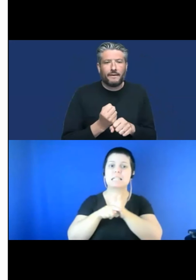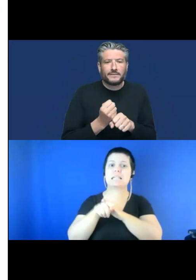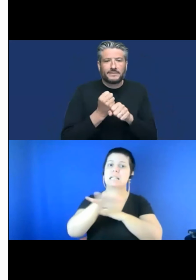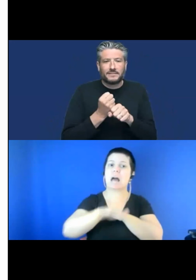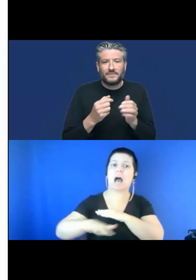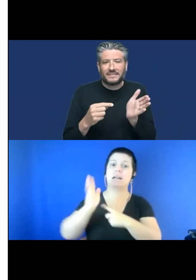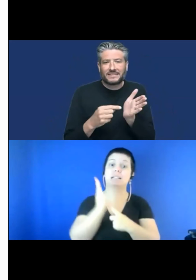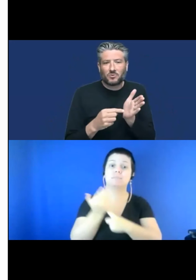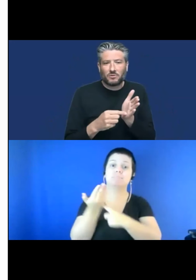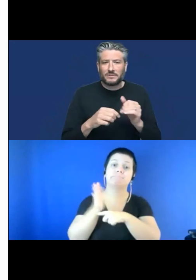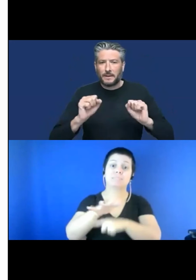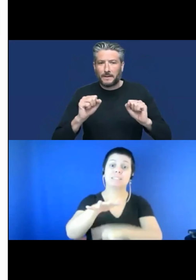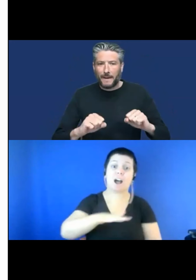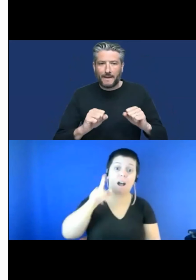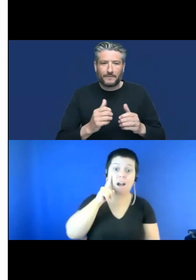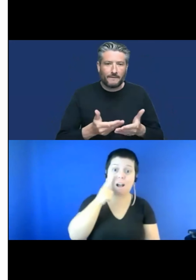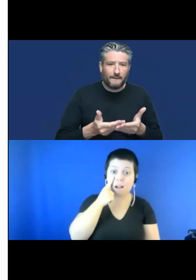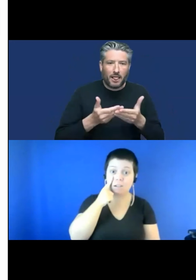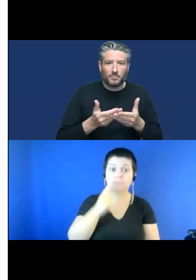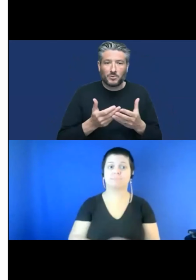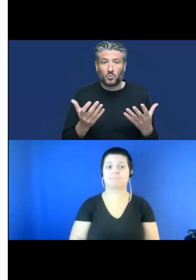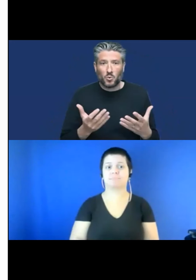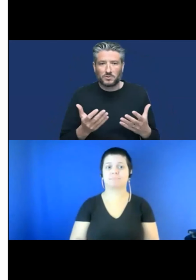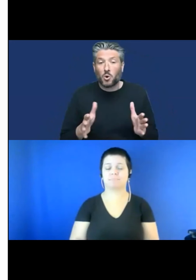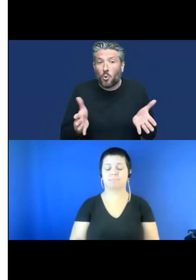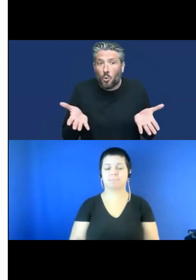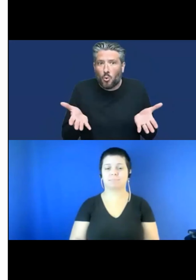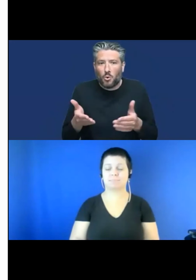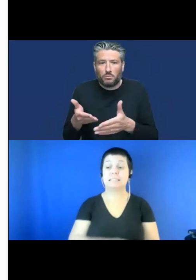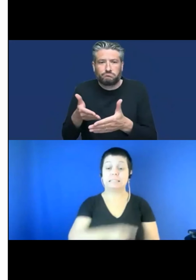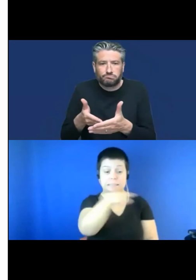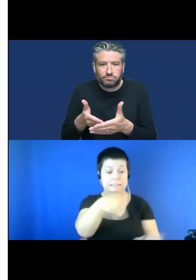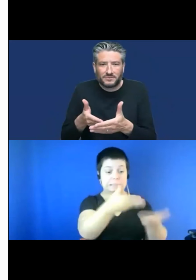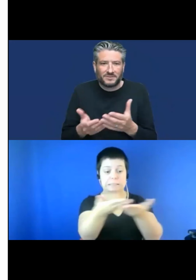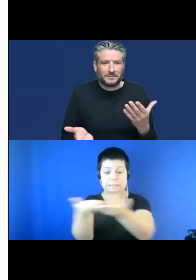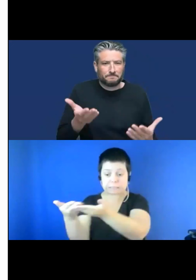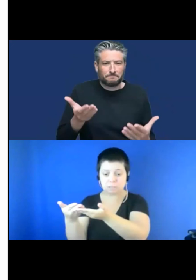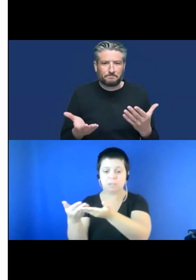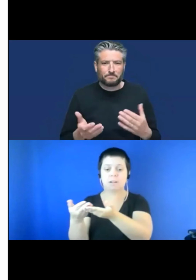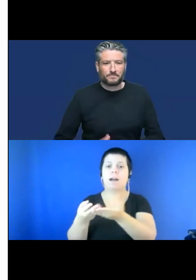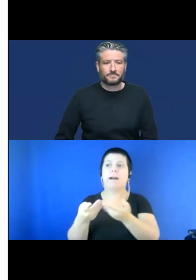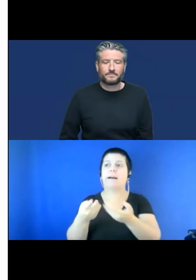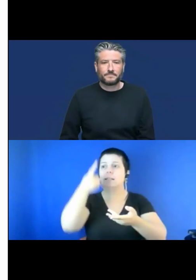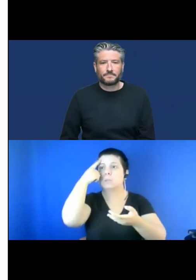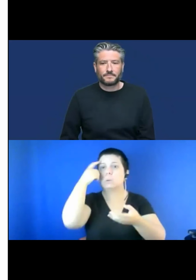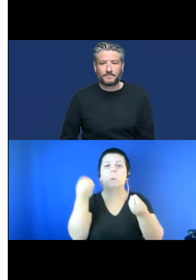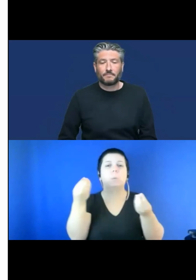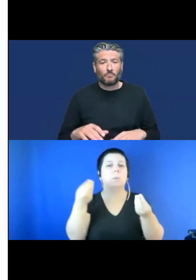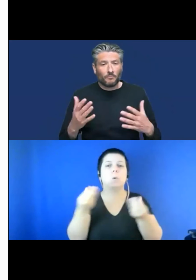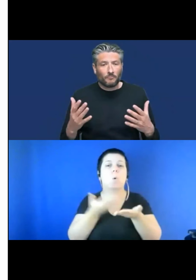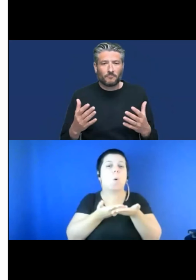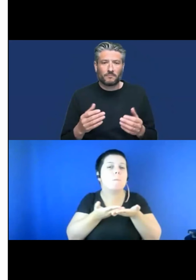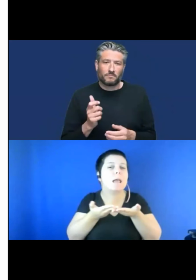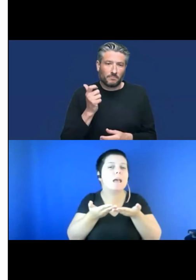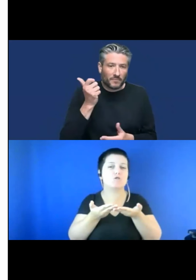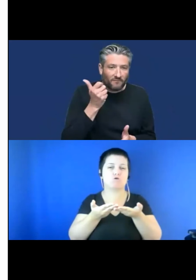deafblindness. Many of the studies that exist out there deal with initial ideas of a device, its development,